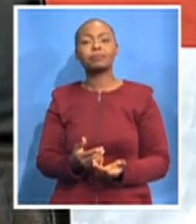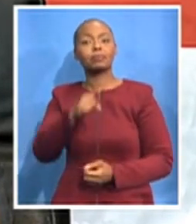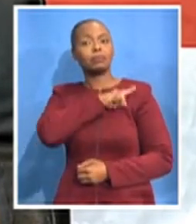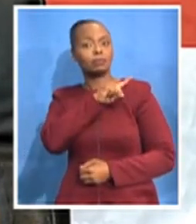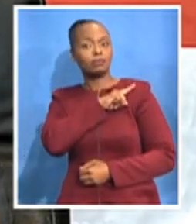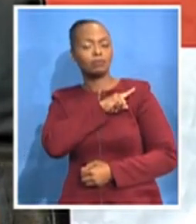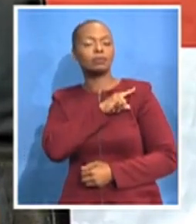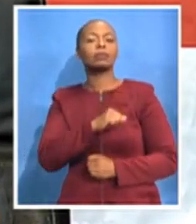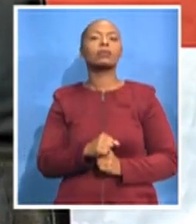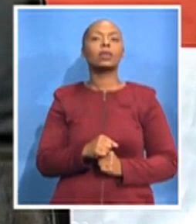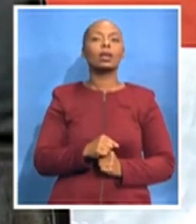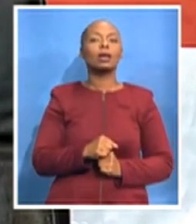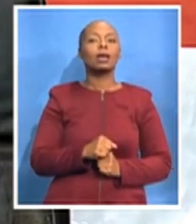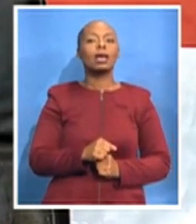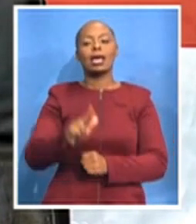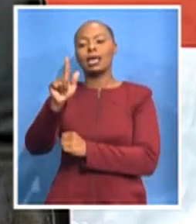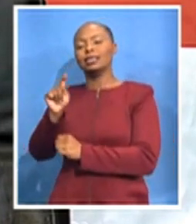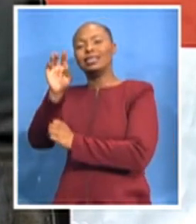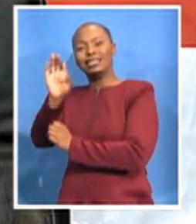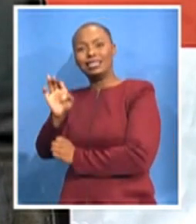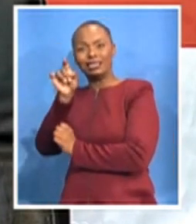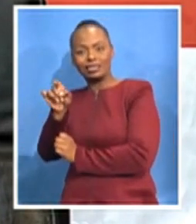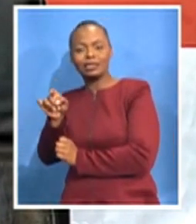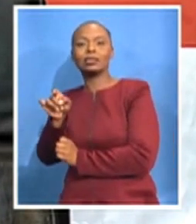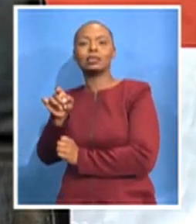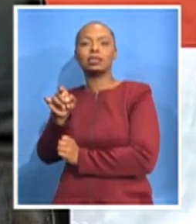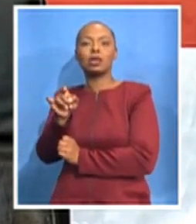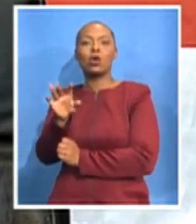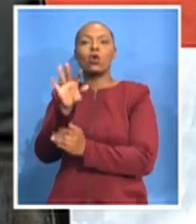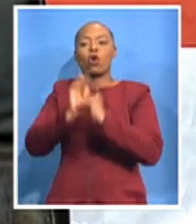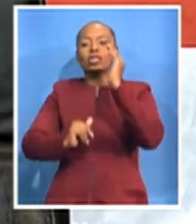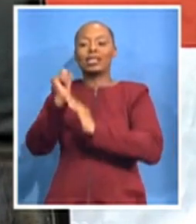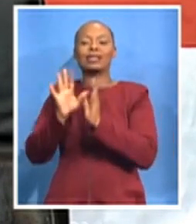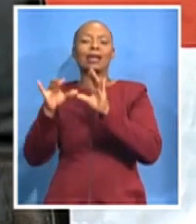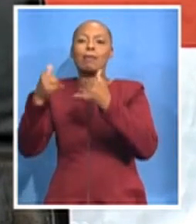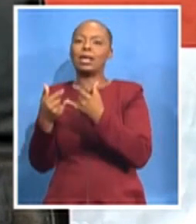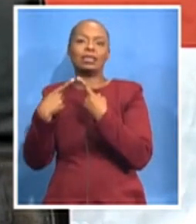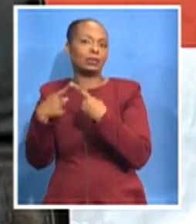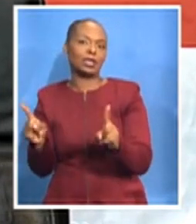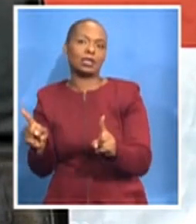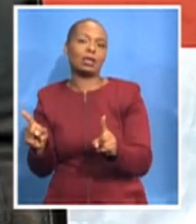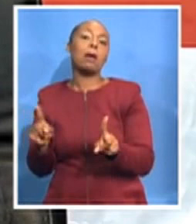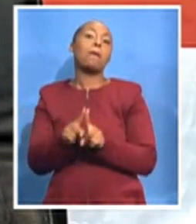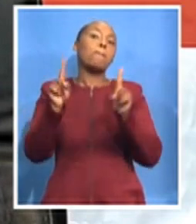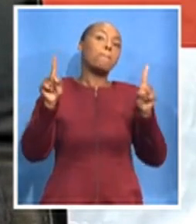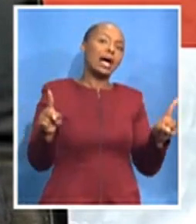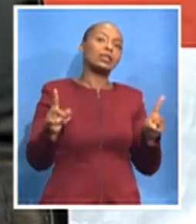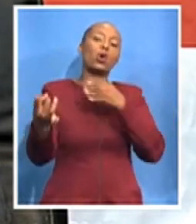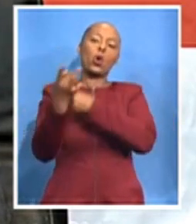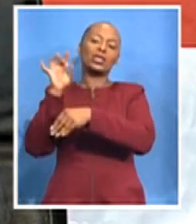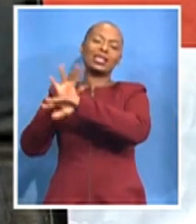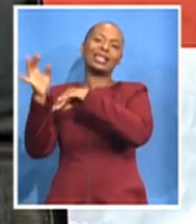LTE was not a construction company, but it was a consulting company which was appointed on